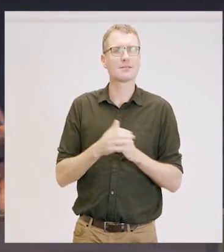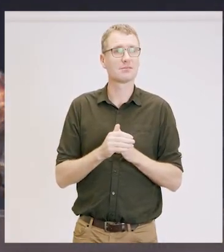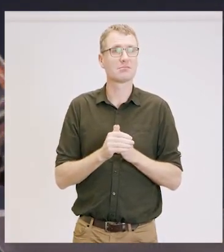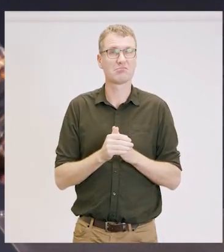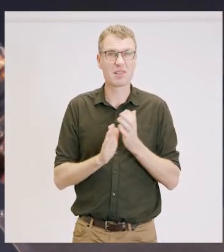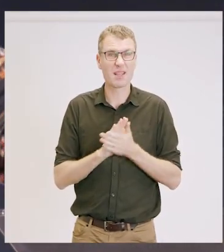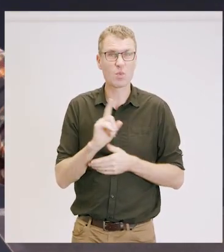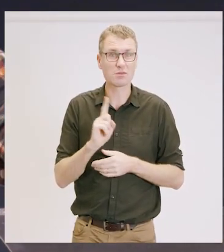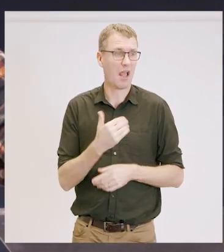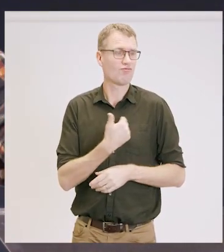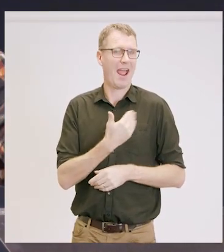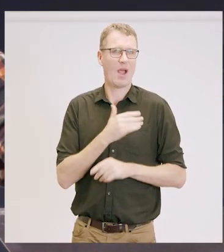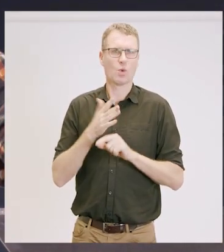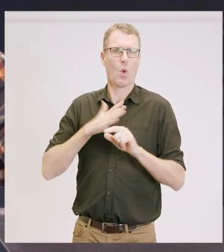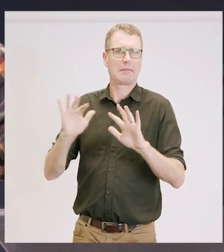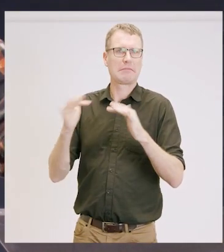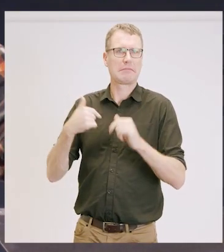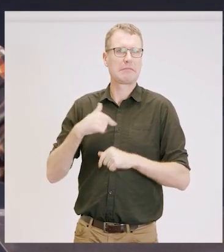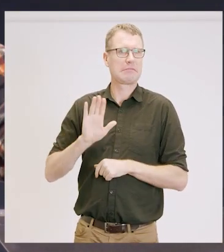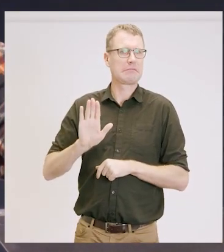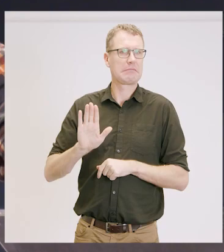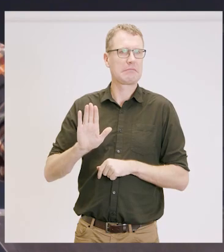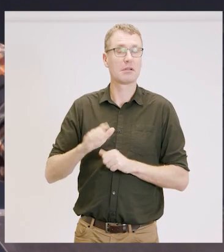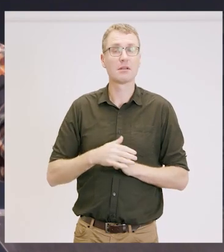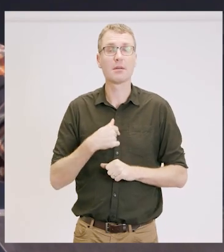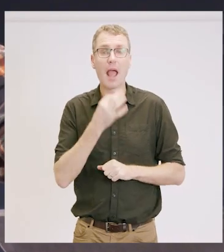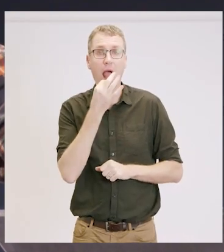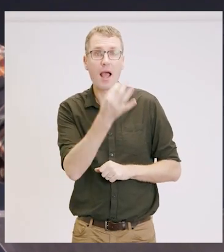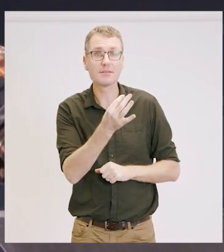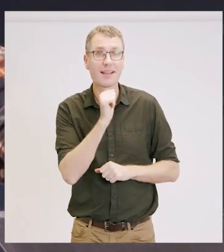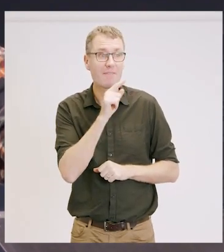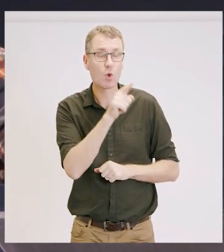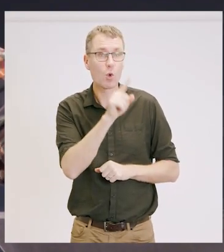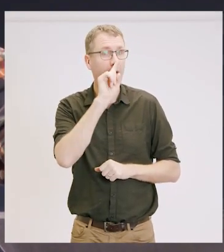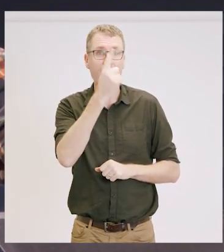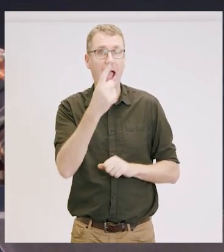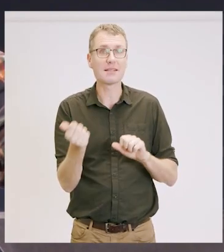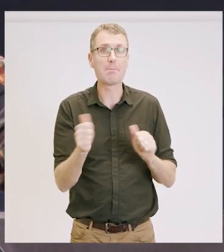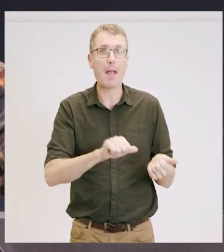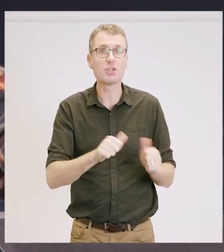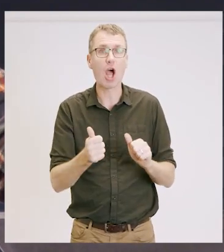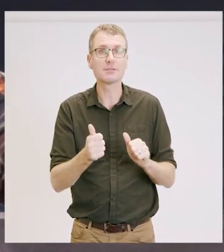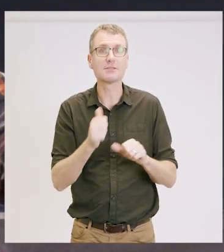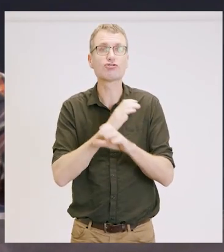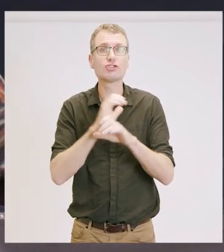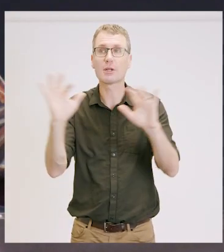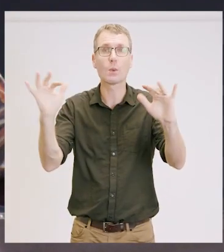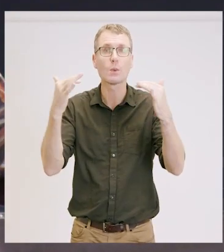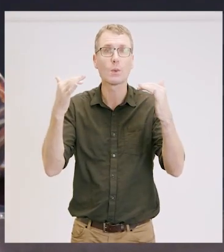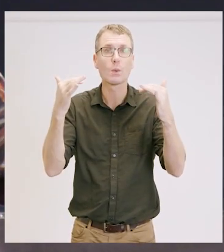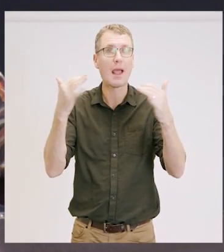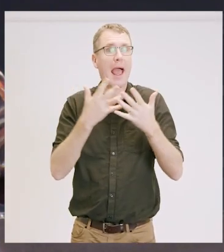reason to not get baptized, because it's saying I'm just too proud to do it. And I would just ask the question, if you